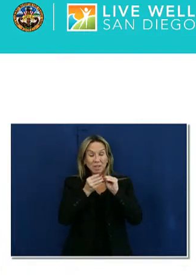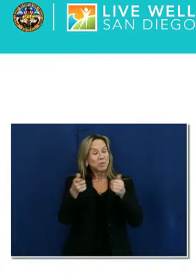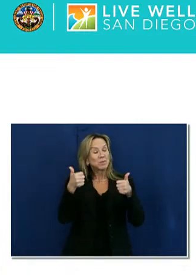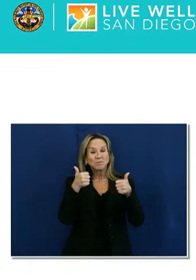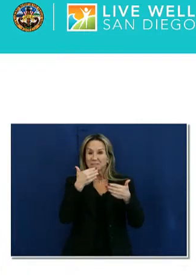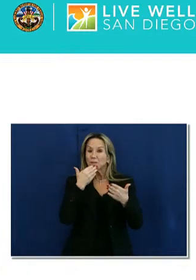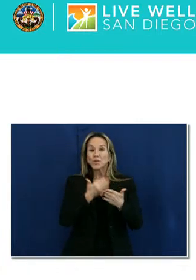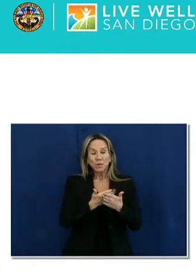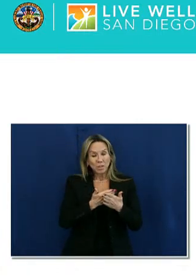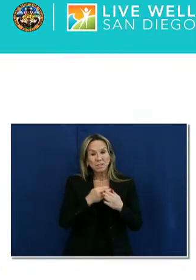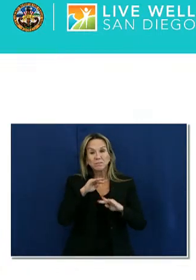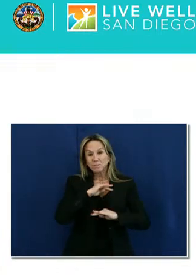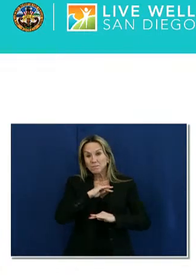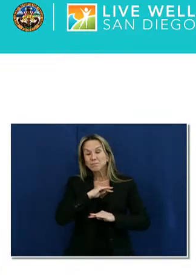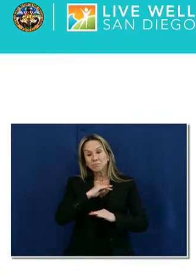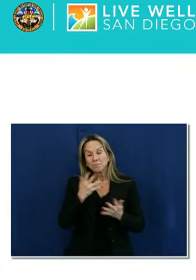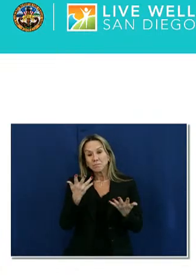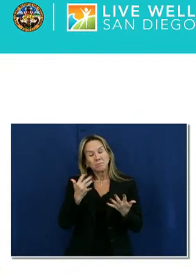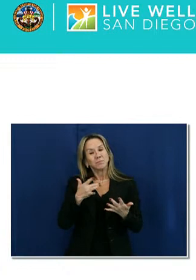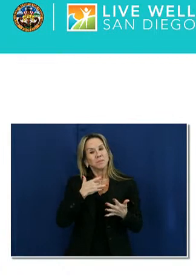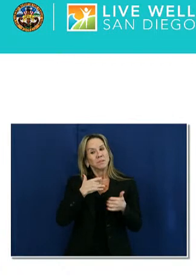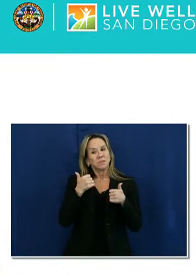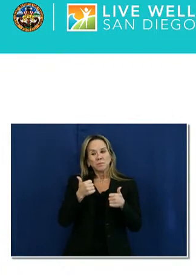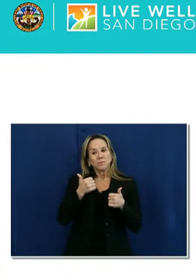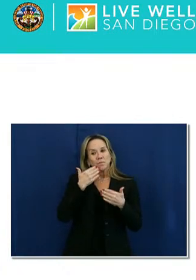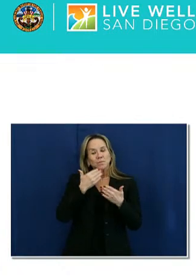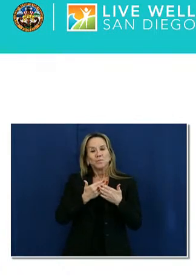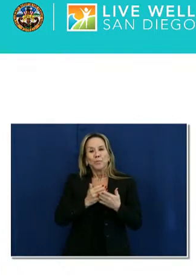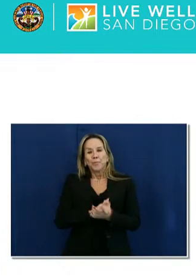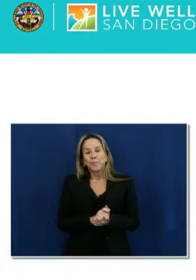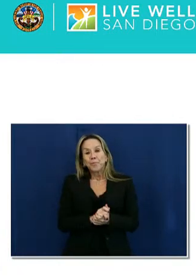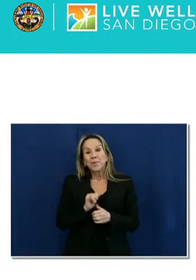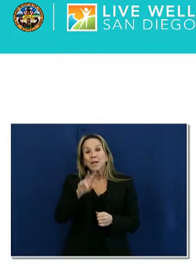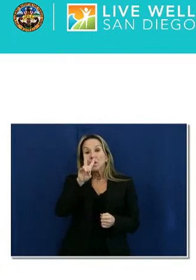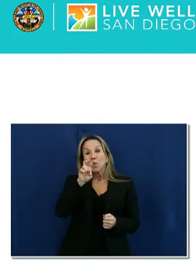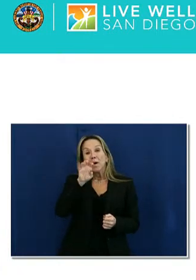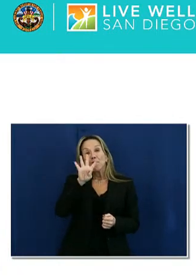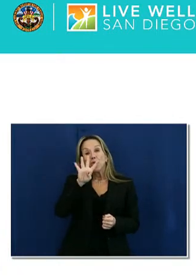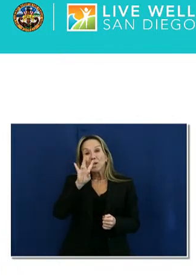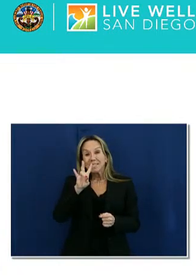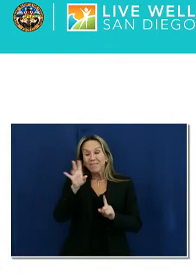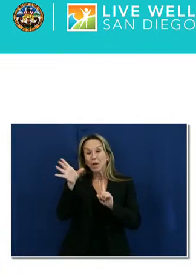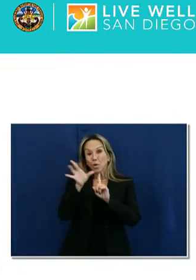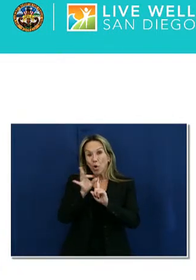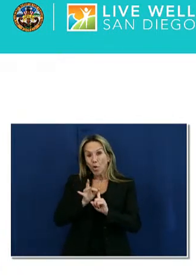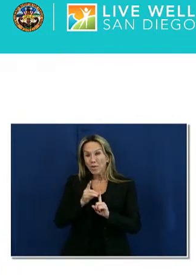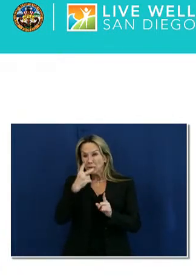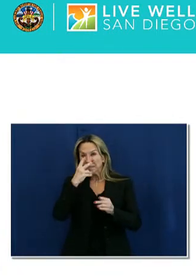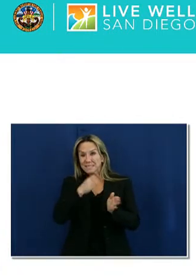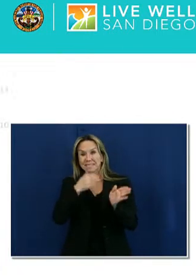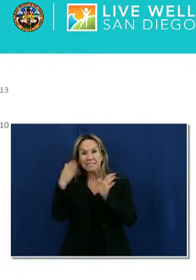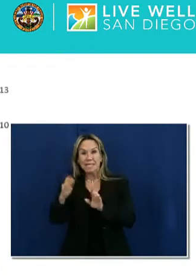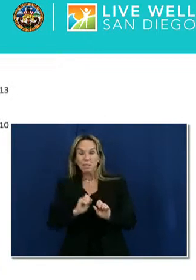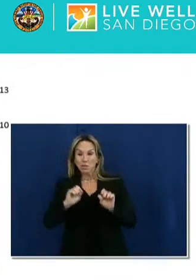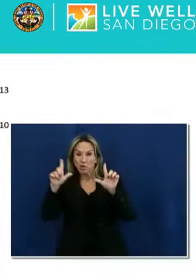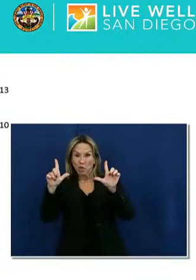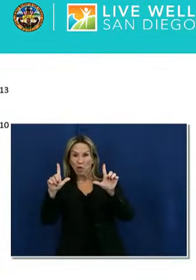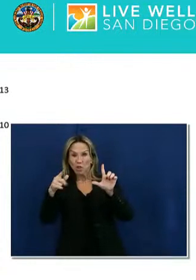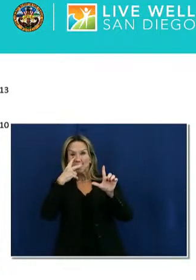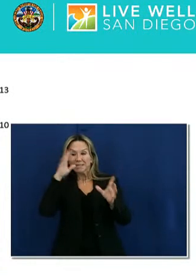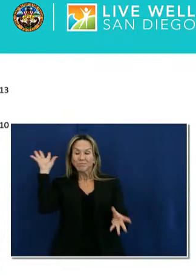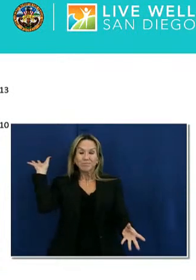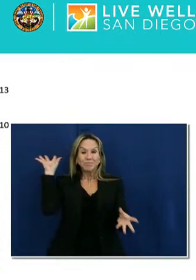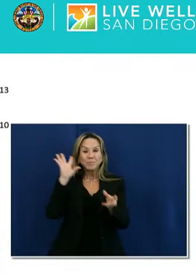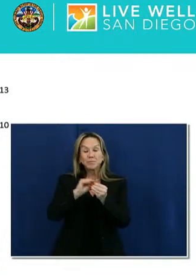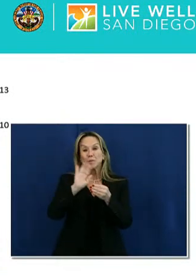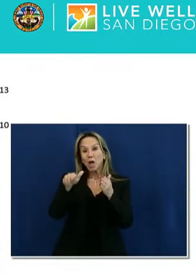good and encouraging for where we are. The 247 COVID, on the next chart, you'll see it in the total of all